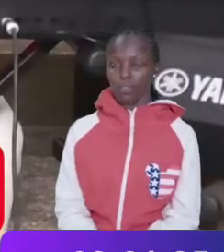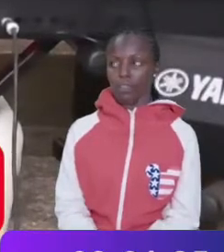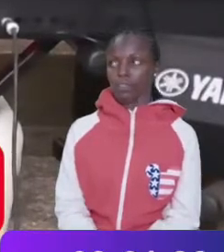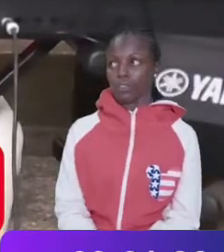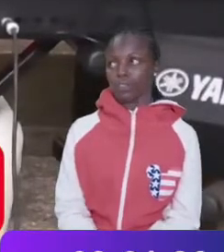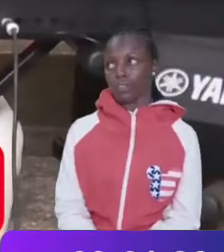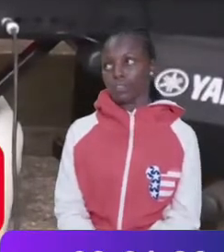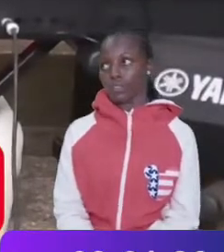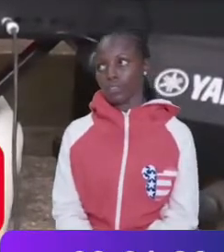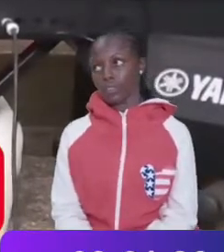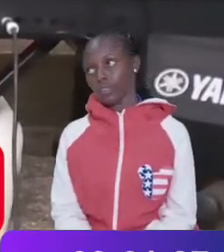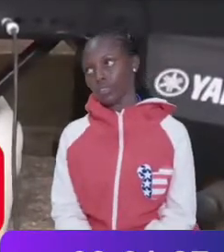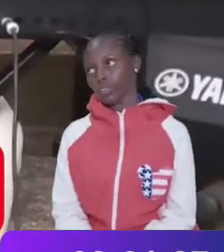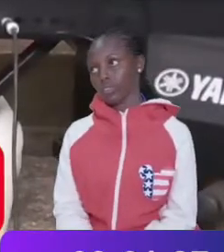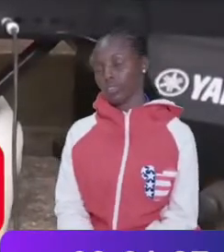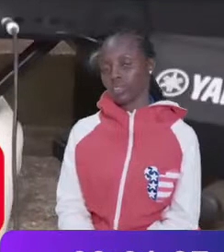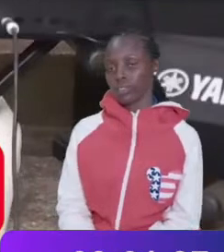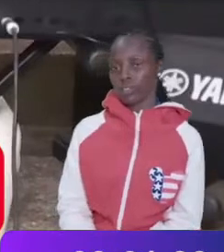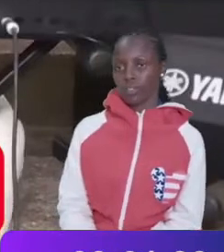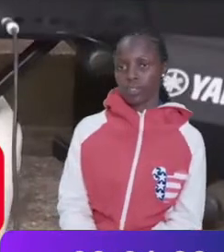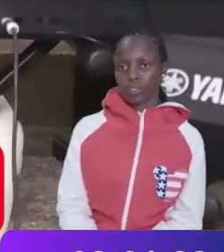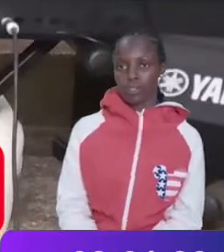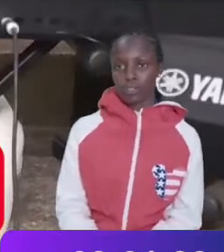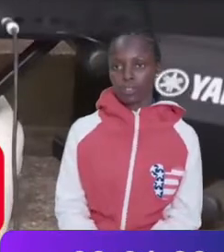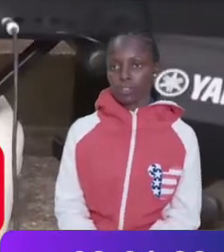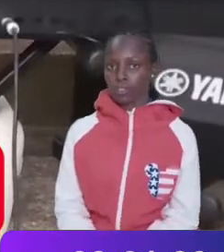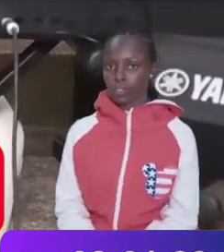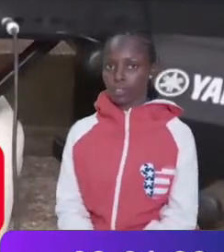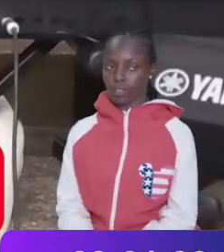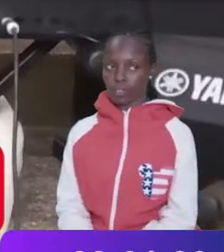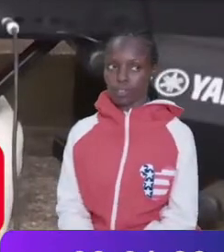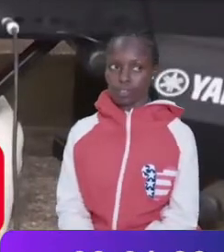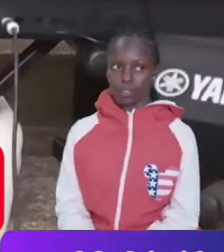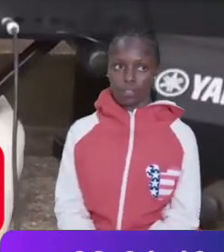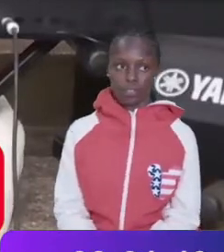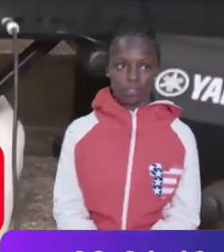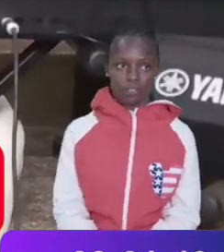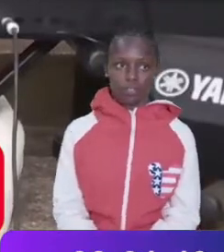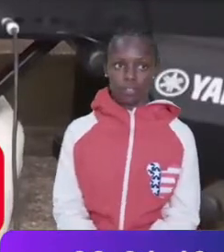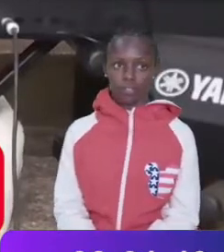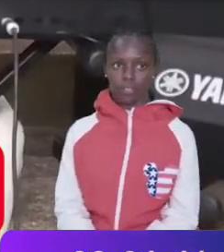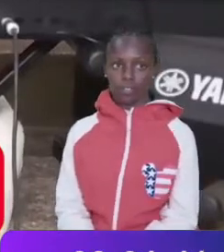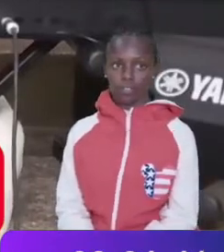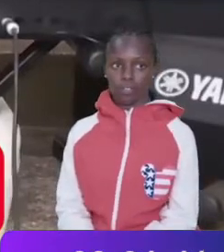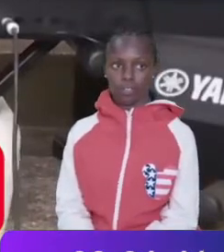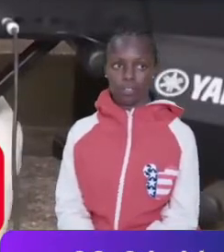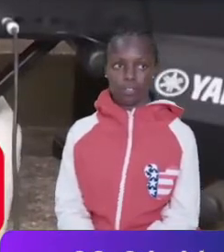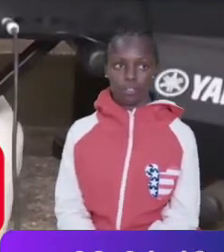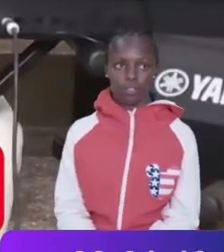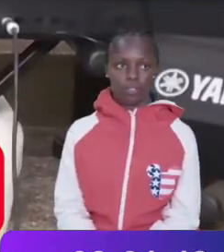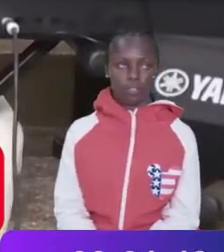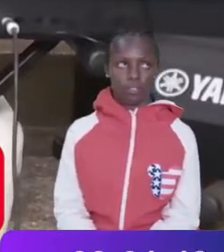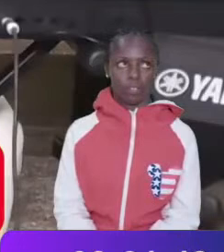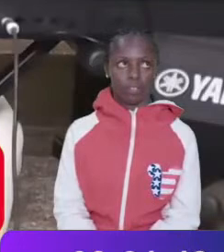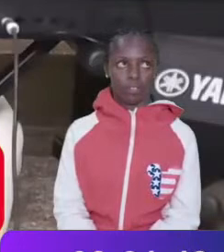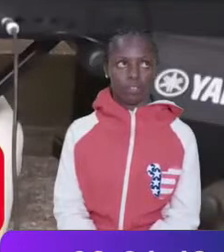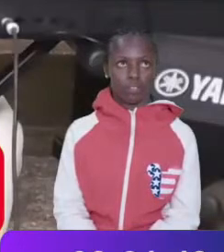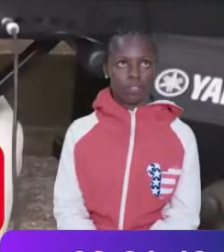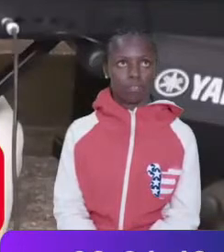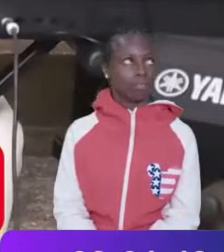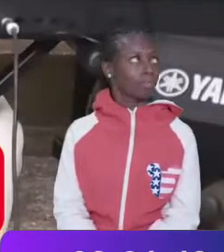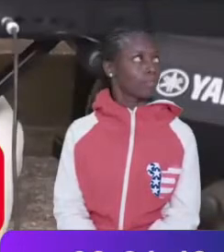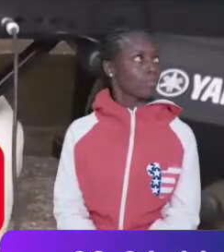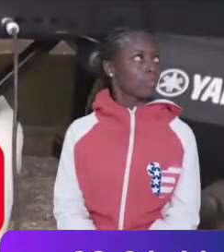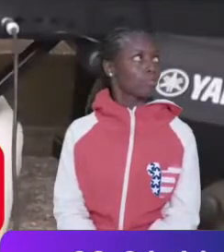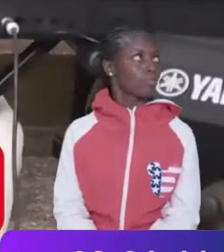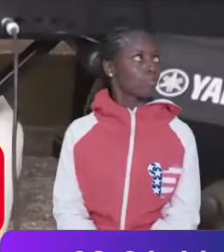Father. Sins that have been dragging us behind, oh God, I want my Father. Forgive us, Jehovah Lord, God, I want my Father. And have mercy on us, King